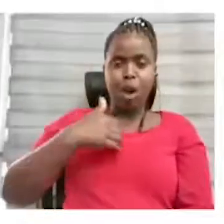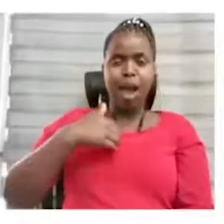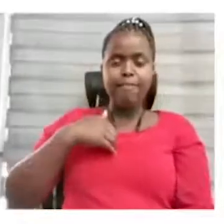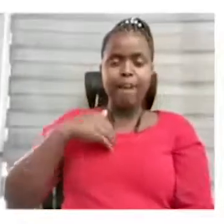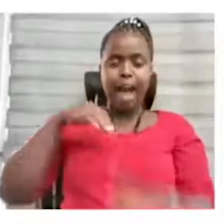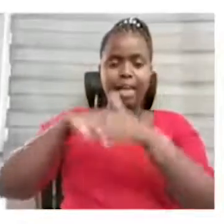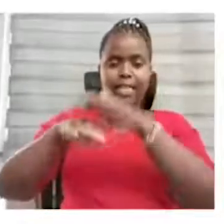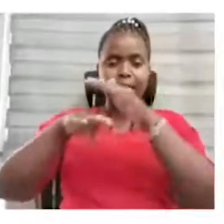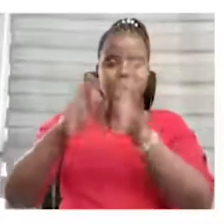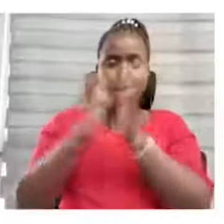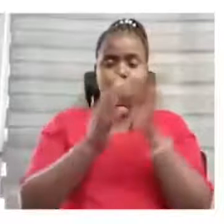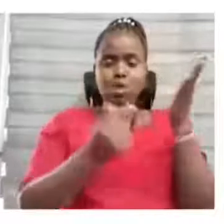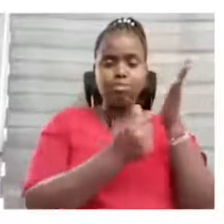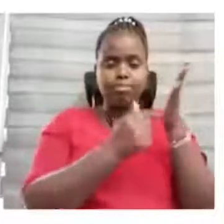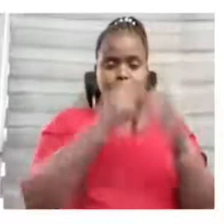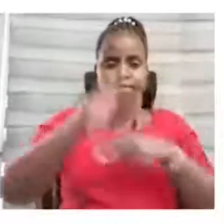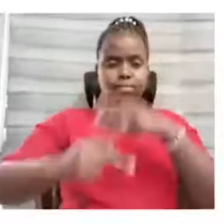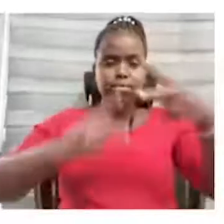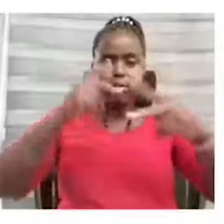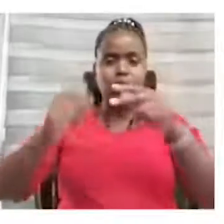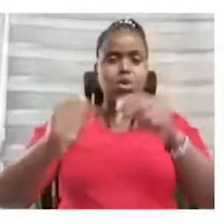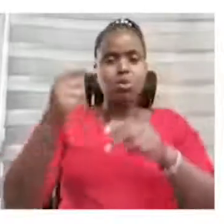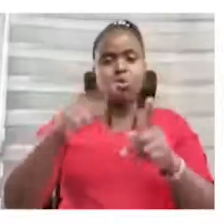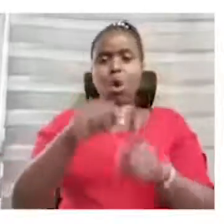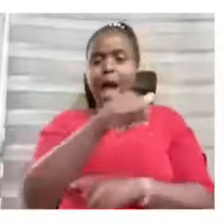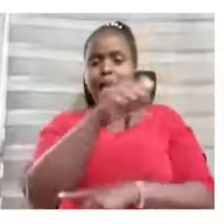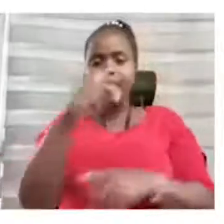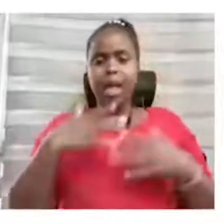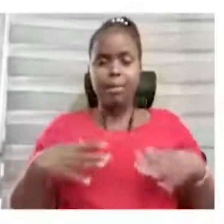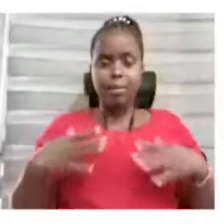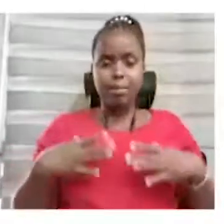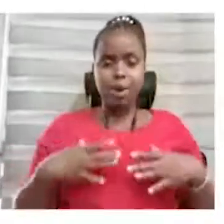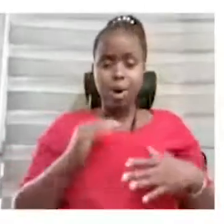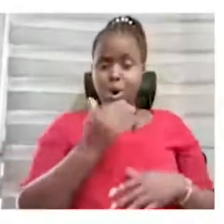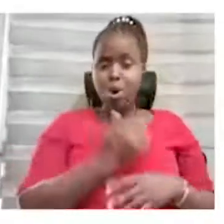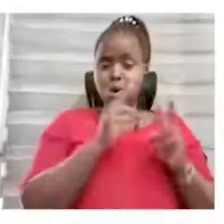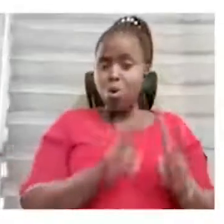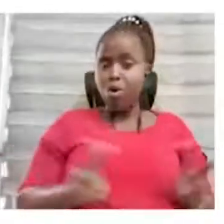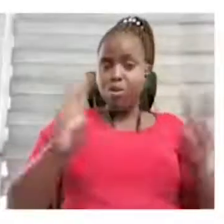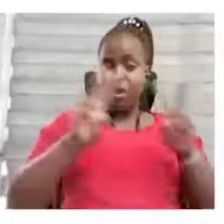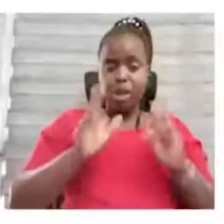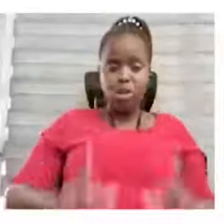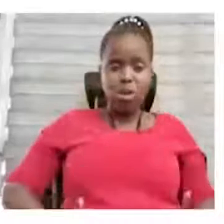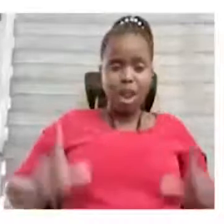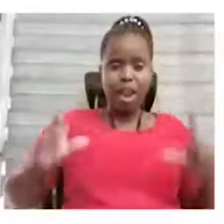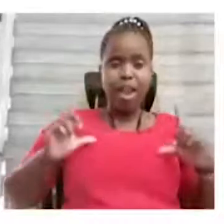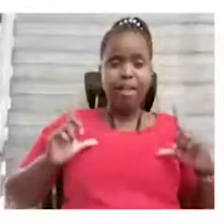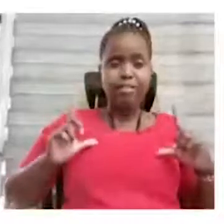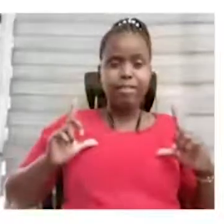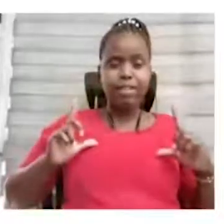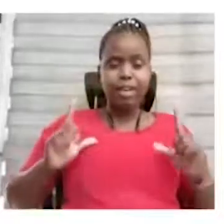courses to disabled consumers. We value the lives of disabled persons and regard them as